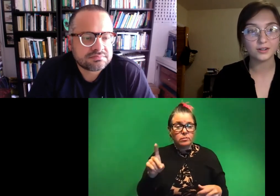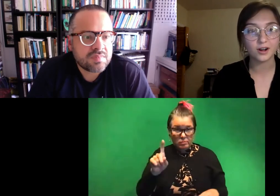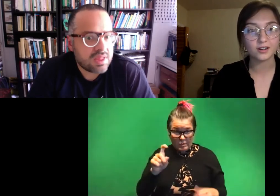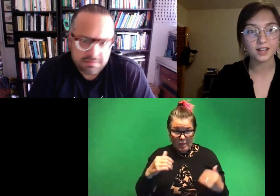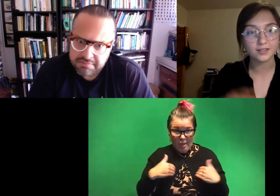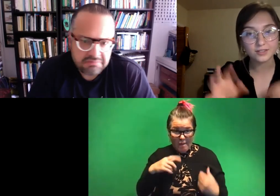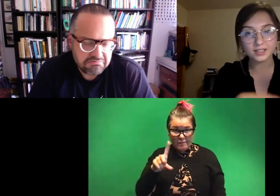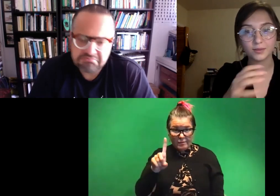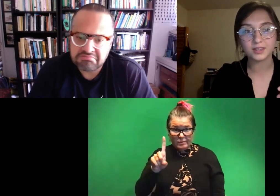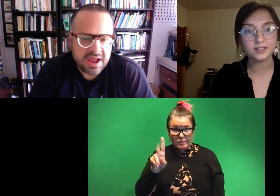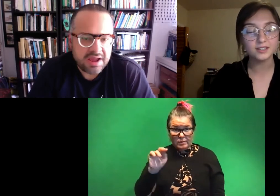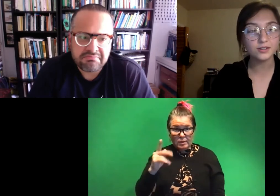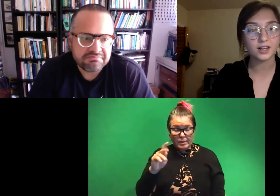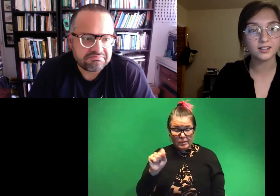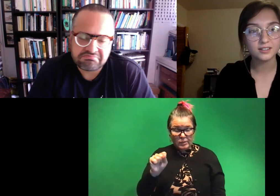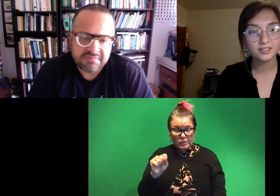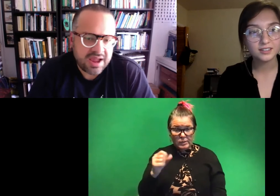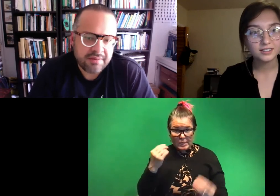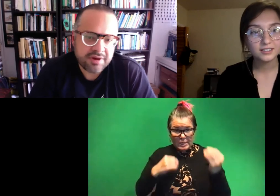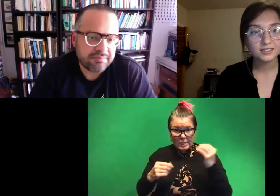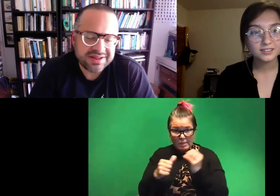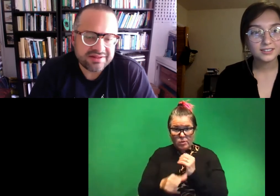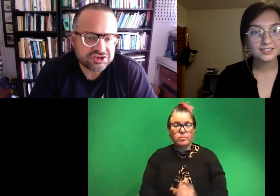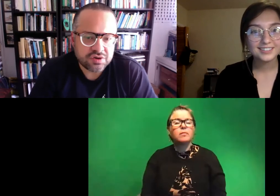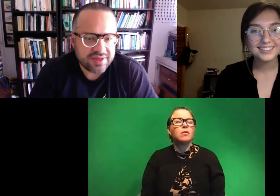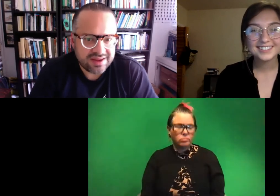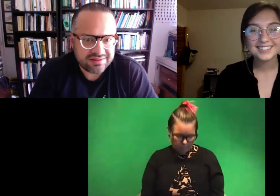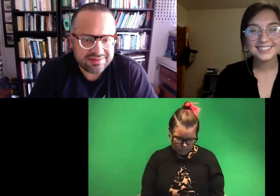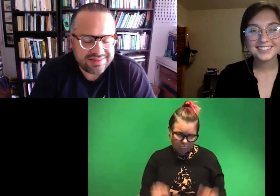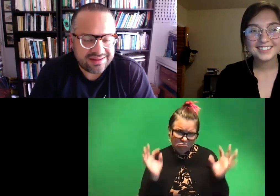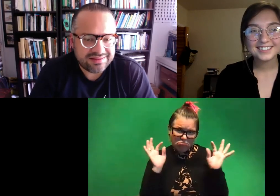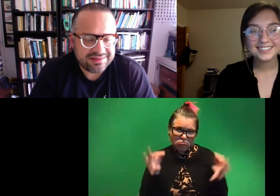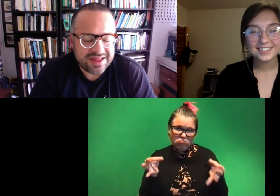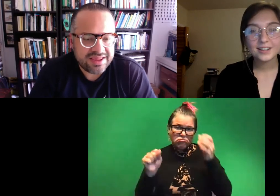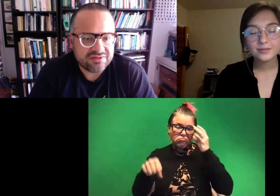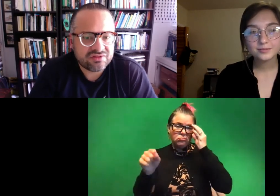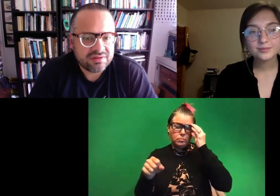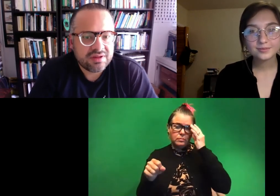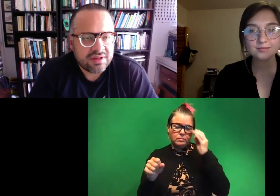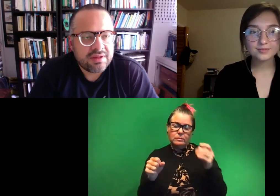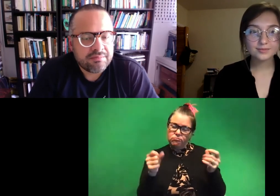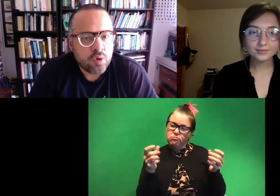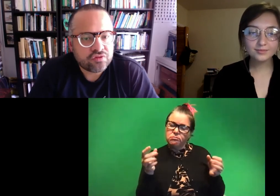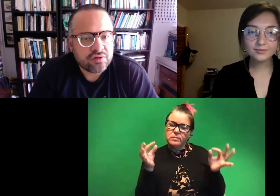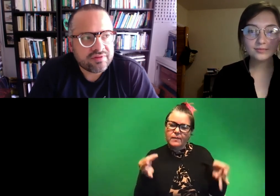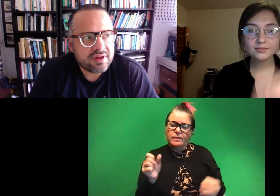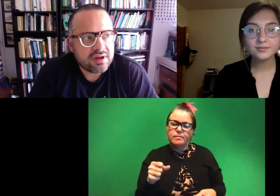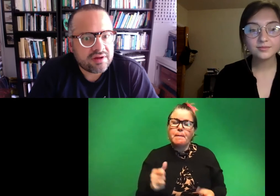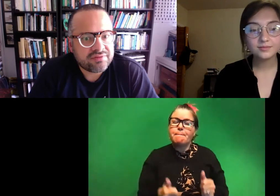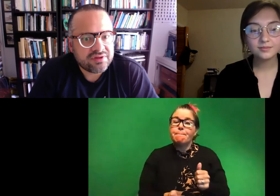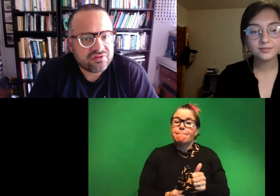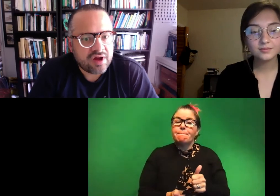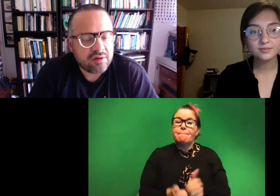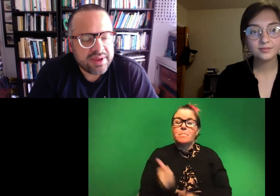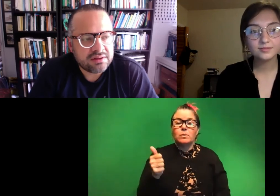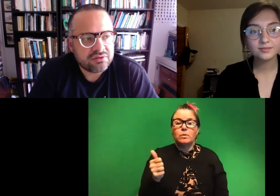in their yard, kind of dealing with deer dung. I'm completely sure that yes, most of